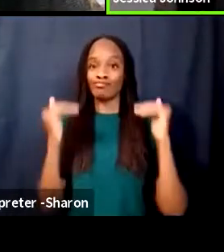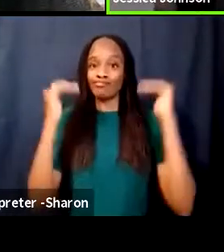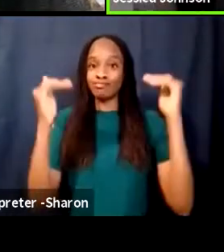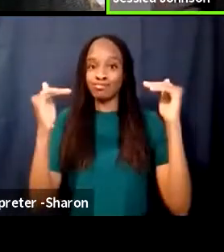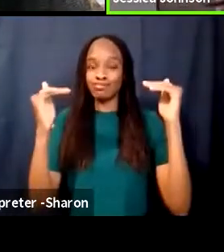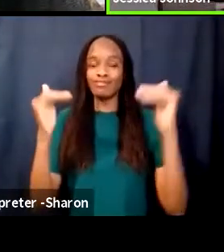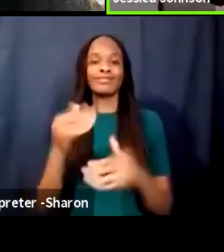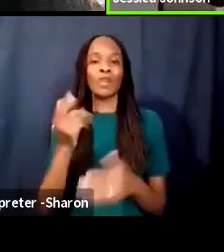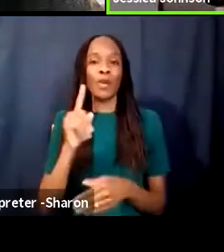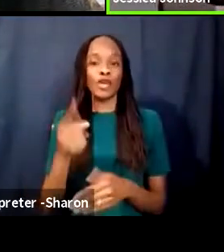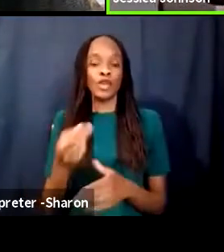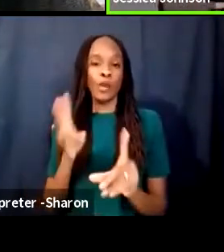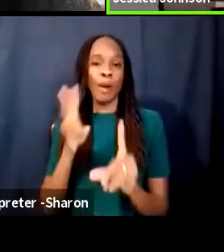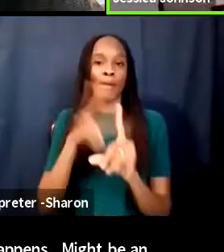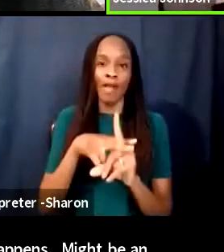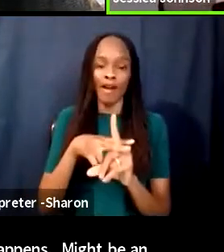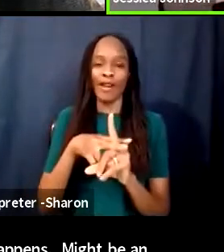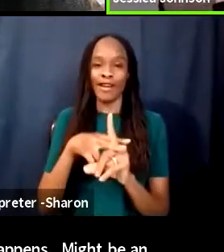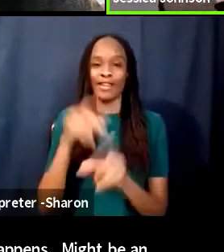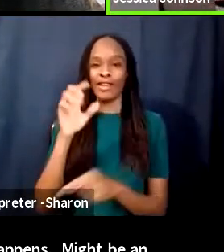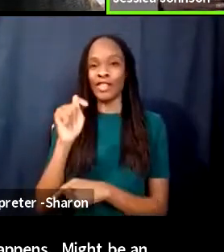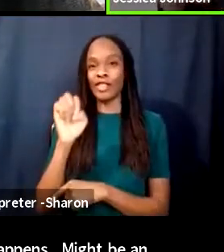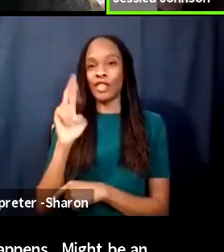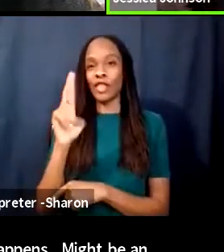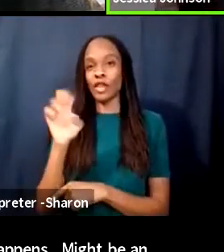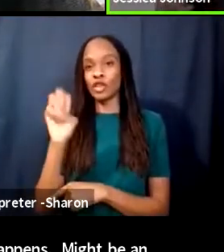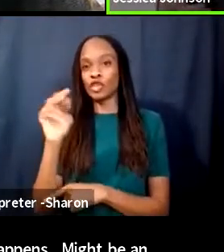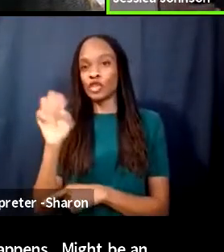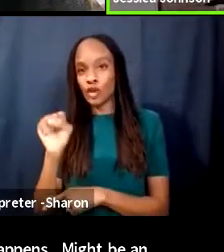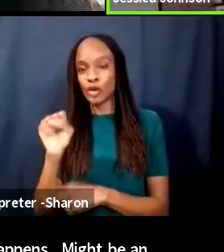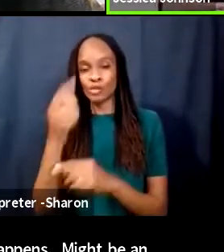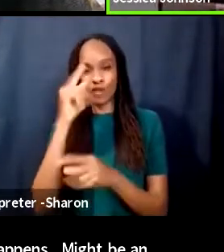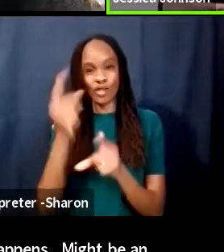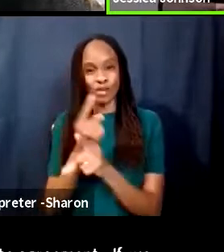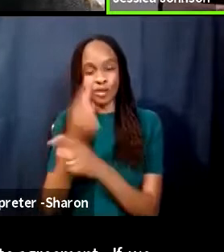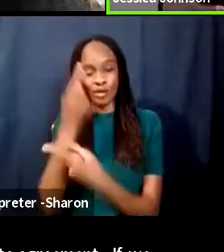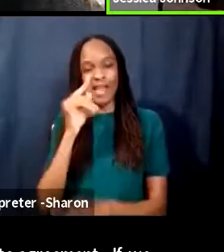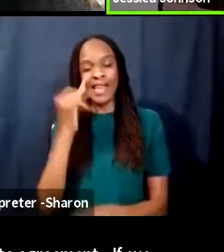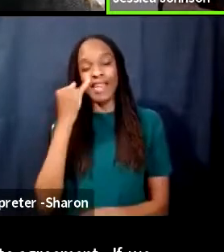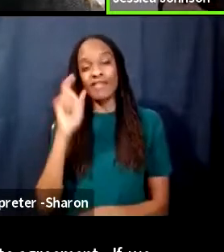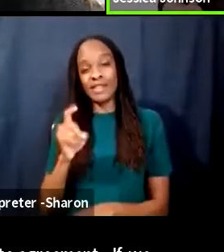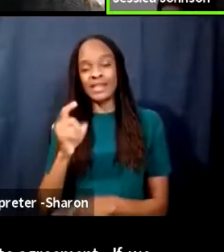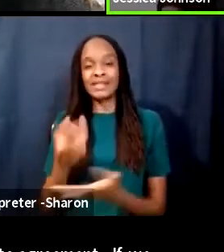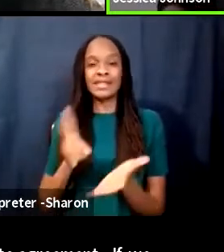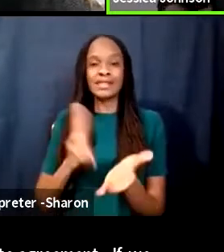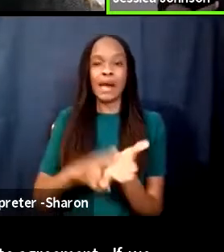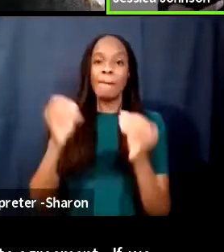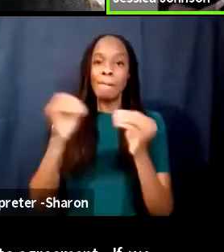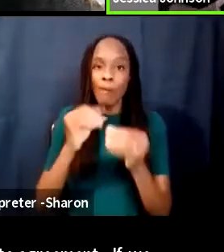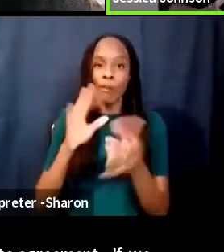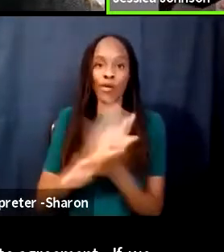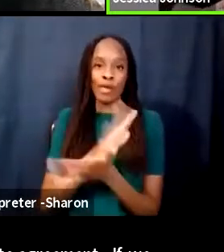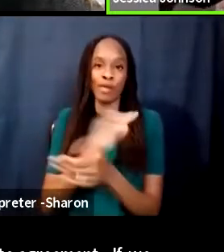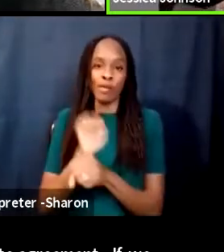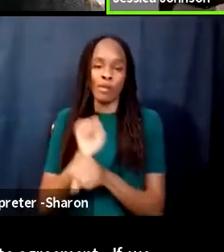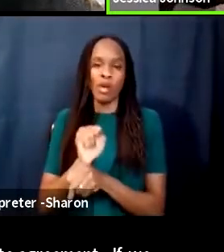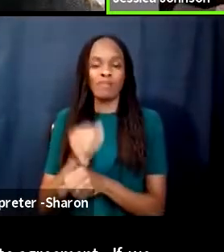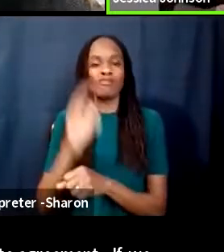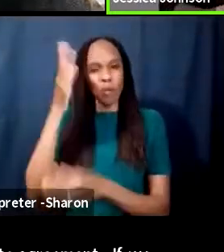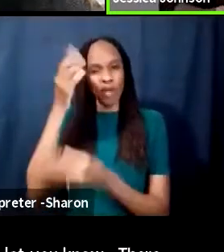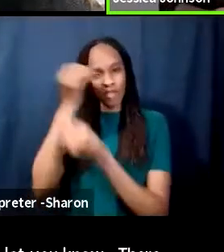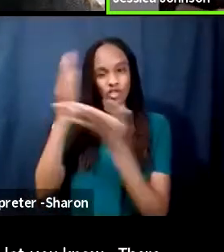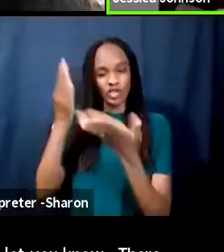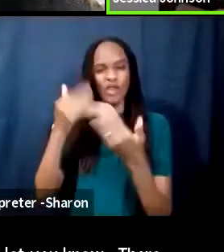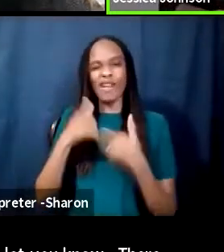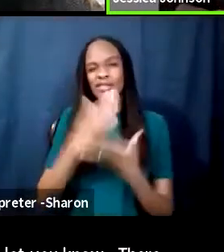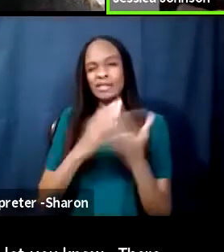apply the terms of the appropriate agreement. If we need you to sign additional paperwork, we'll let you know. There are some circumstances where you do sign